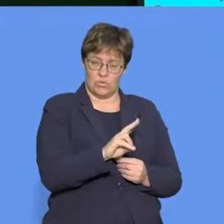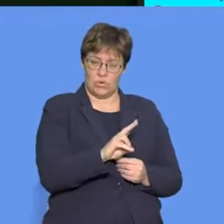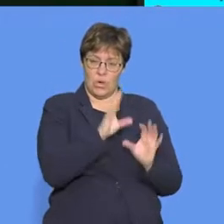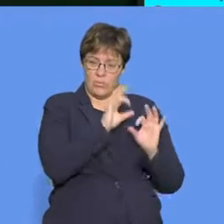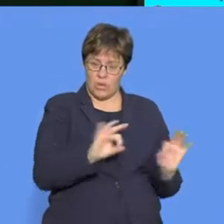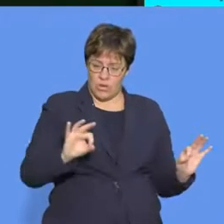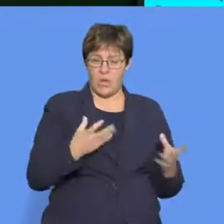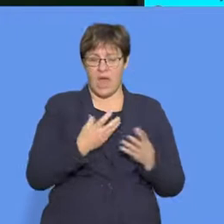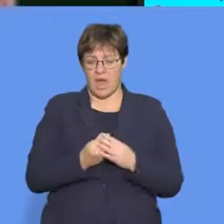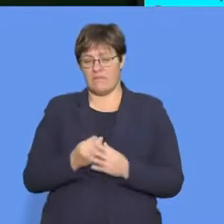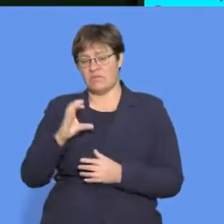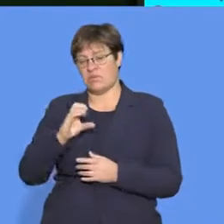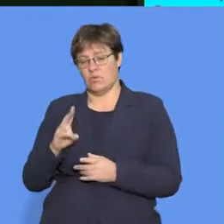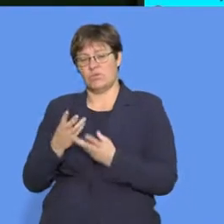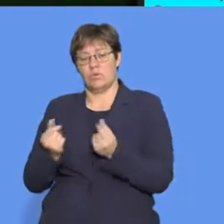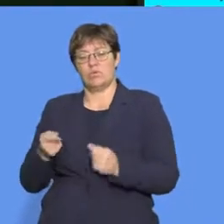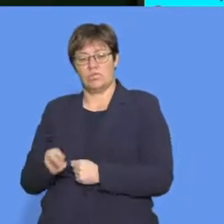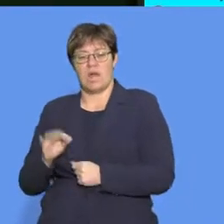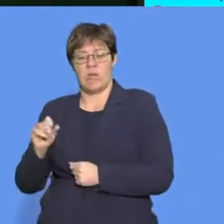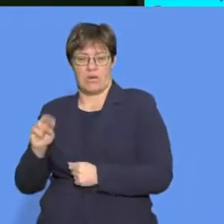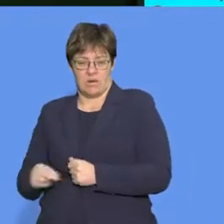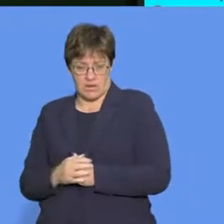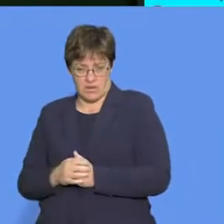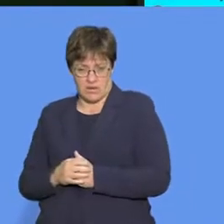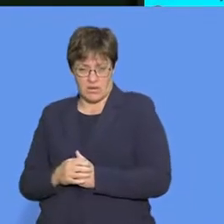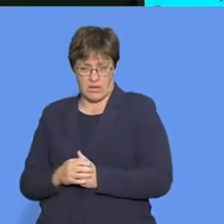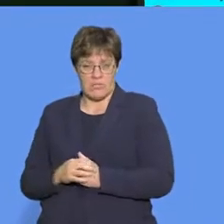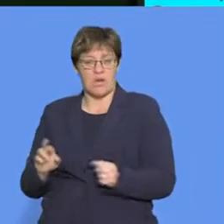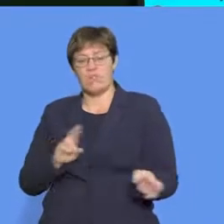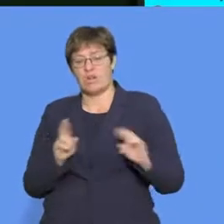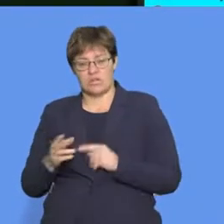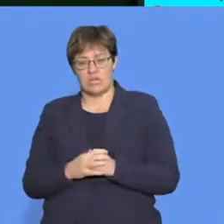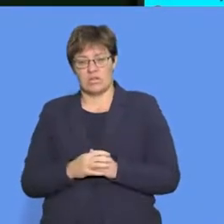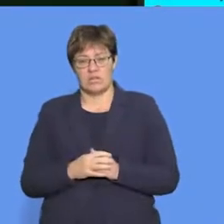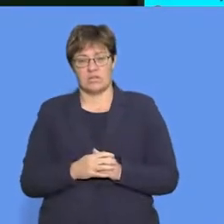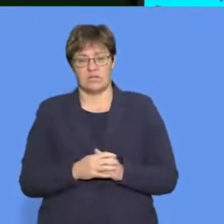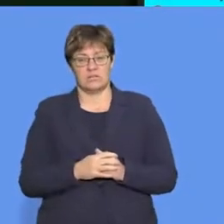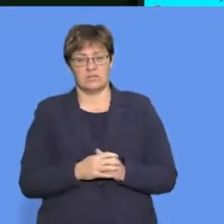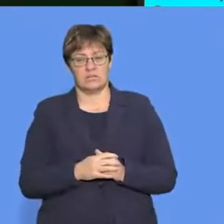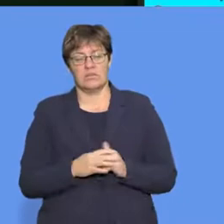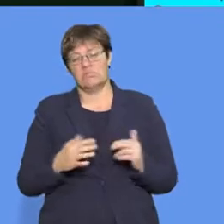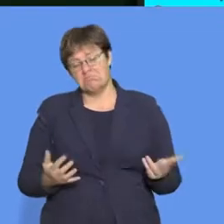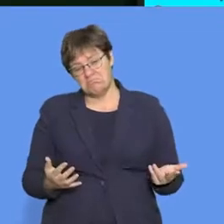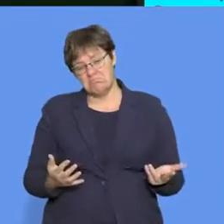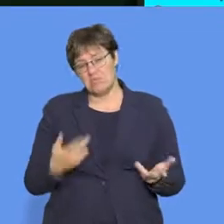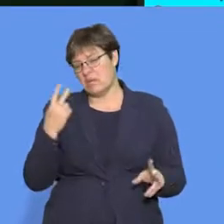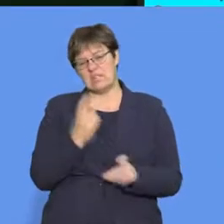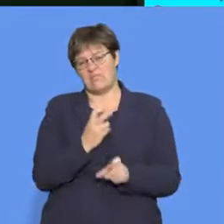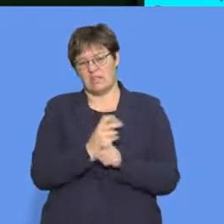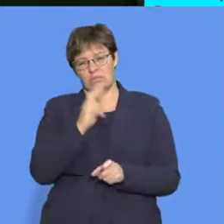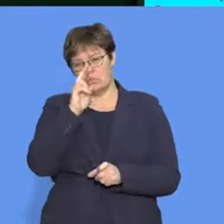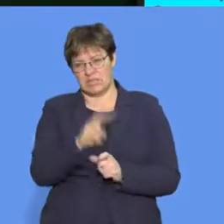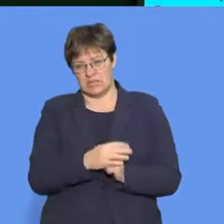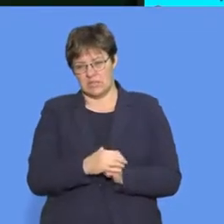copper, pure copper, and you've got copper ions in solution. It can only be the reaction between copper and copper ions. So it's